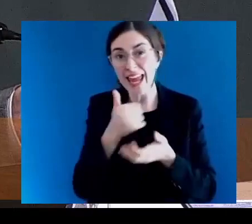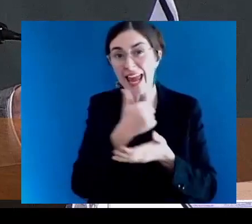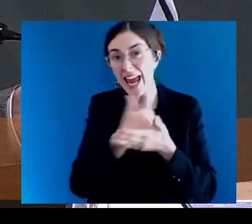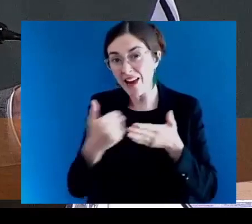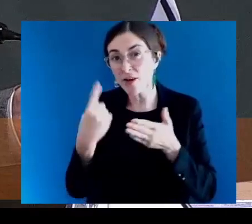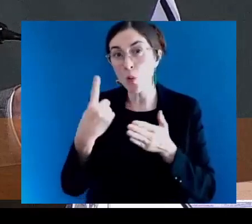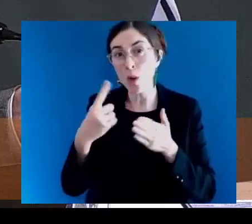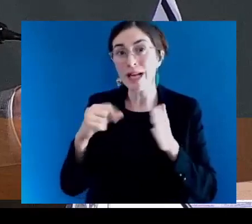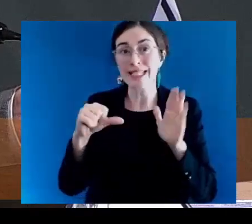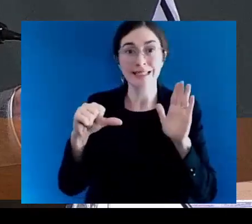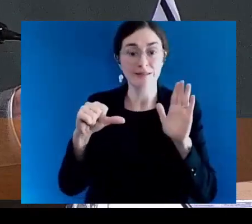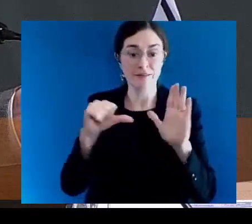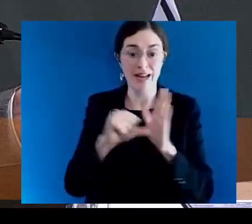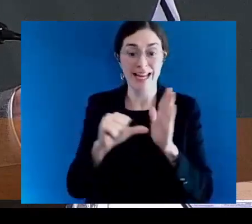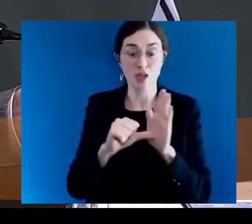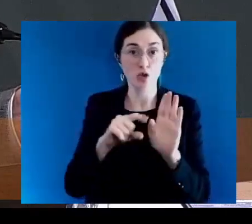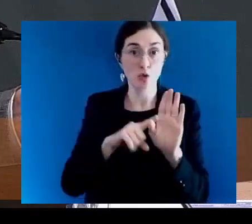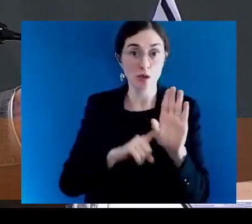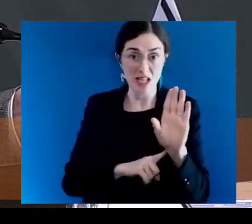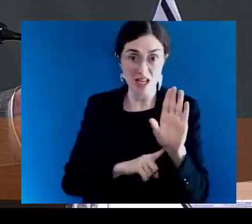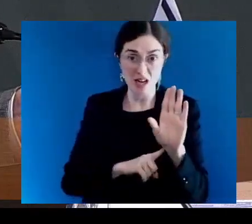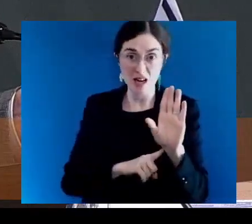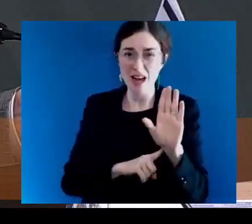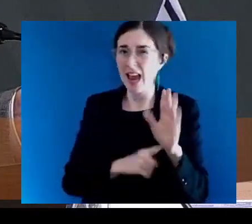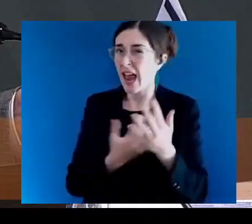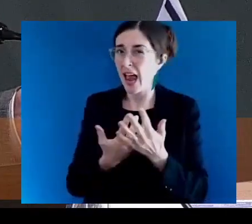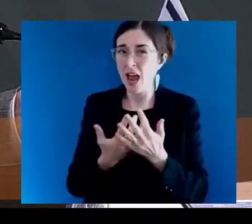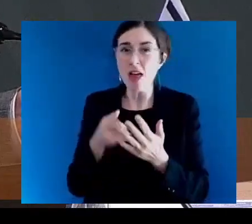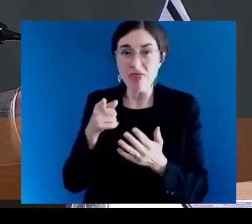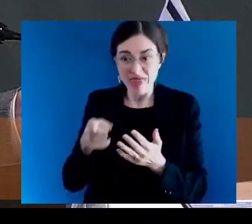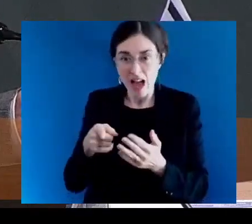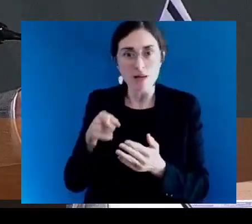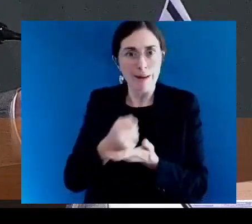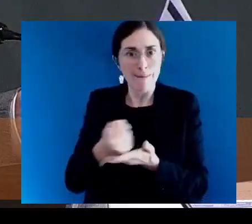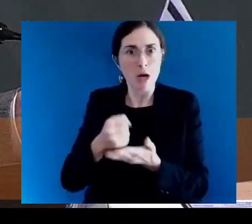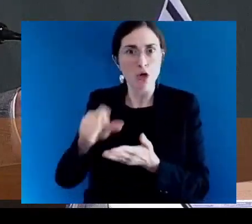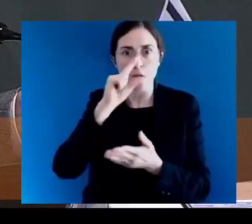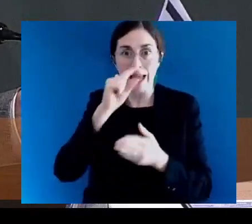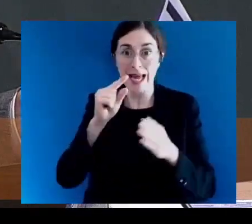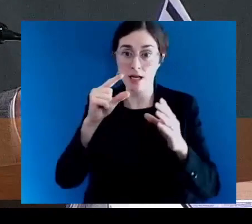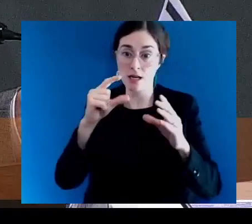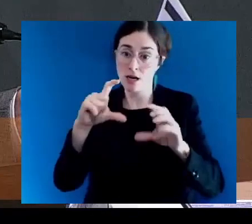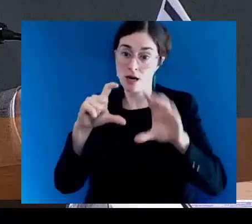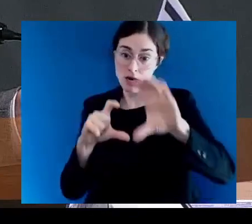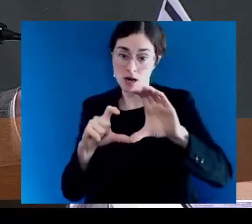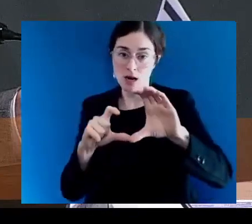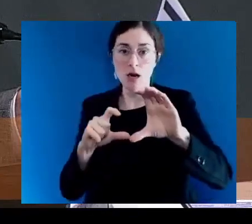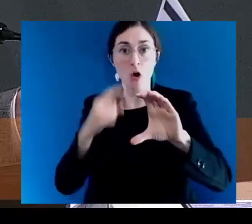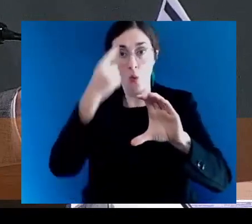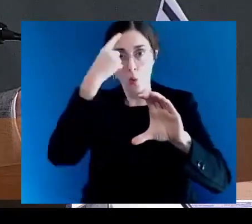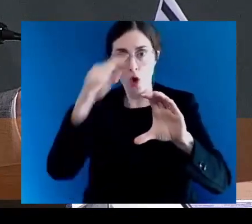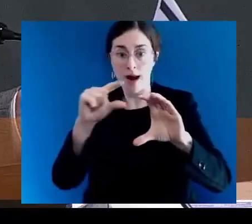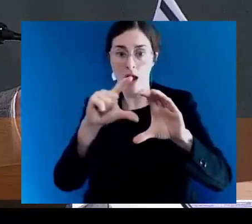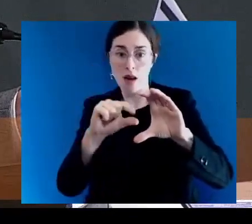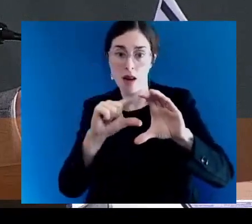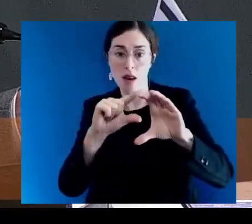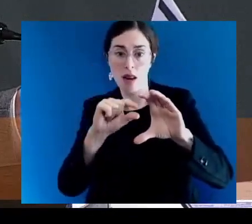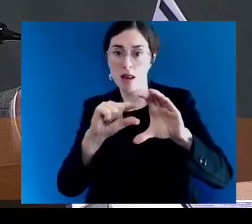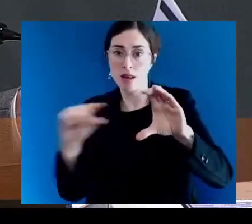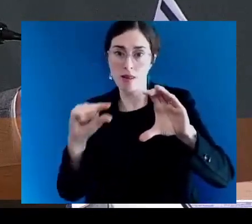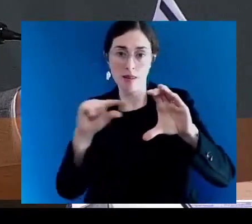basis upon which to even apply a small percentage to Indigenous communities in aid